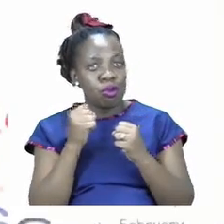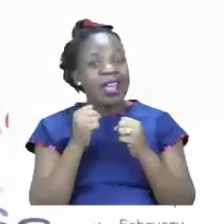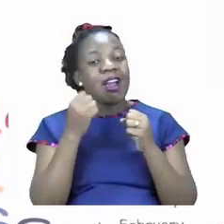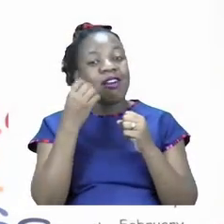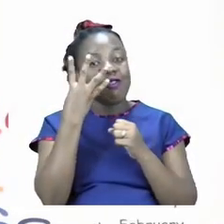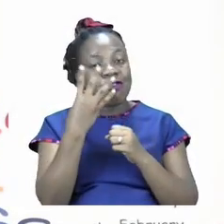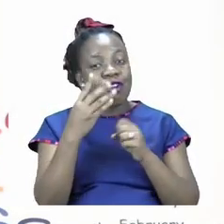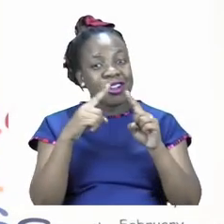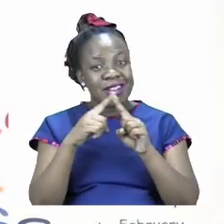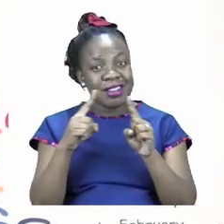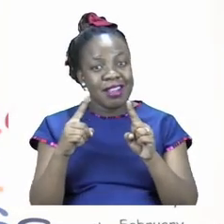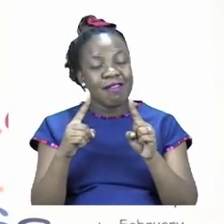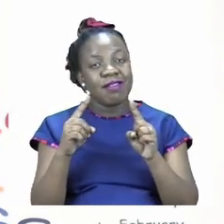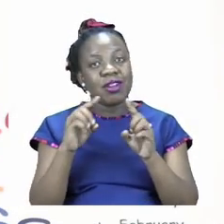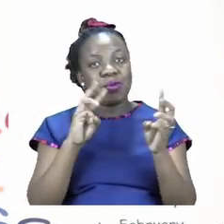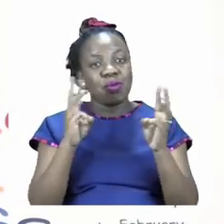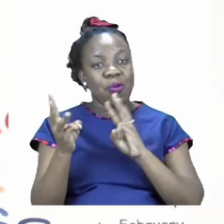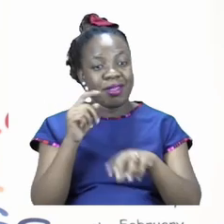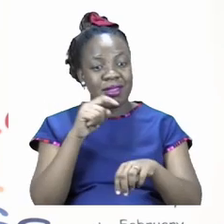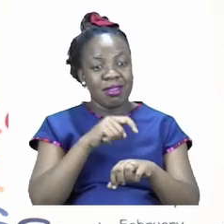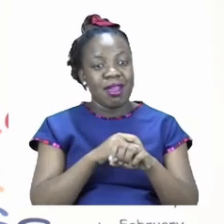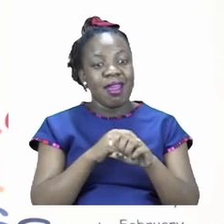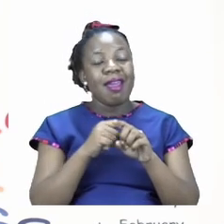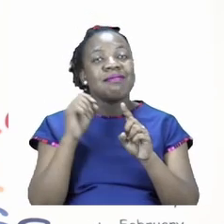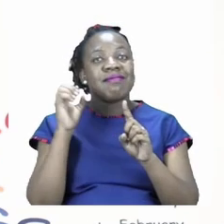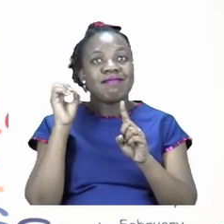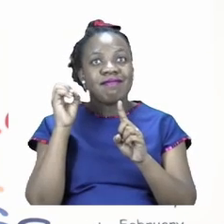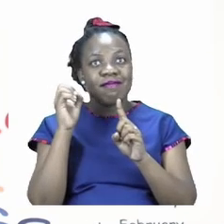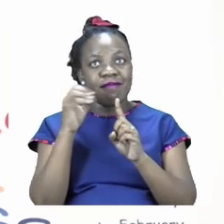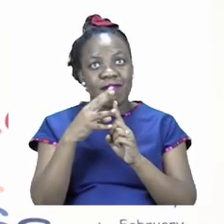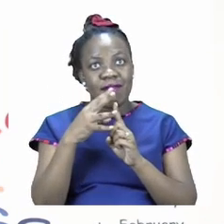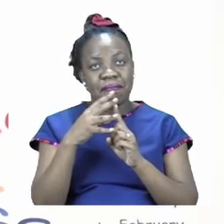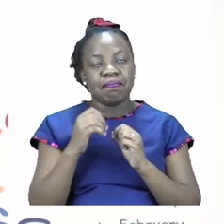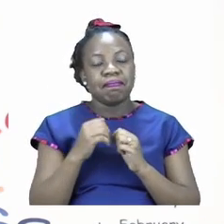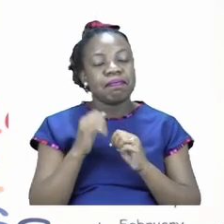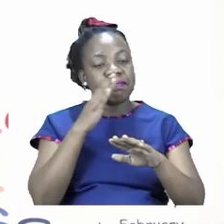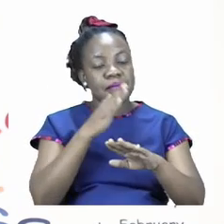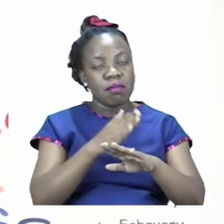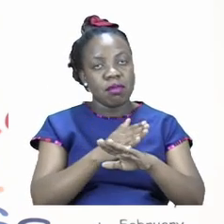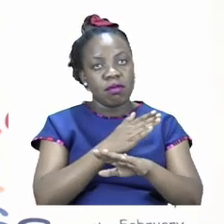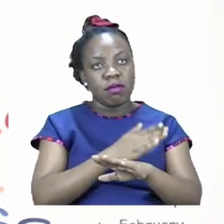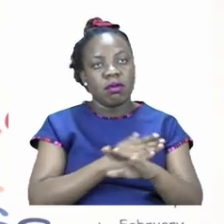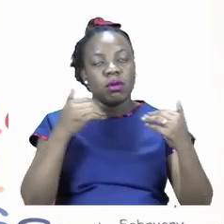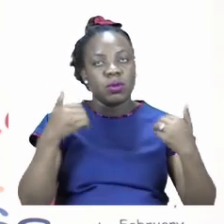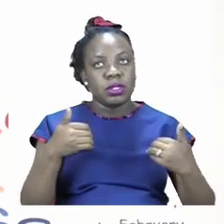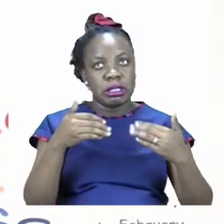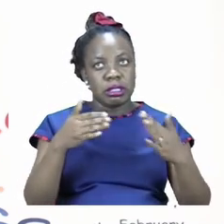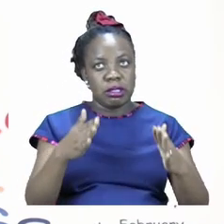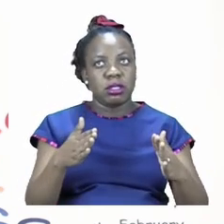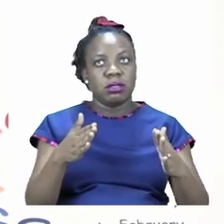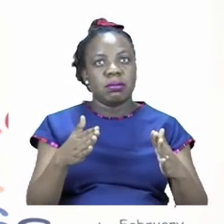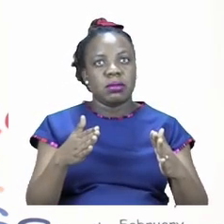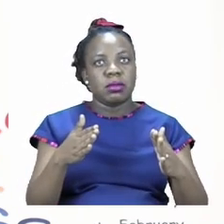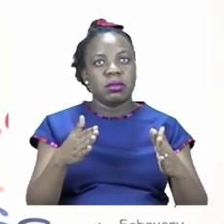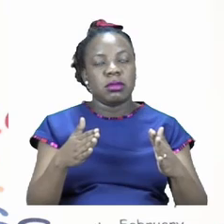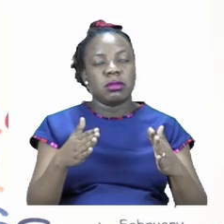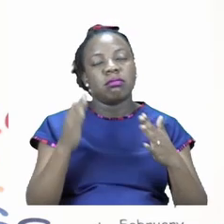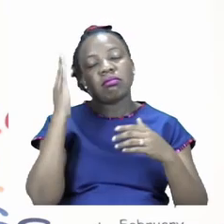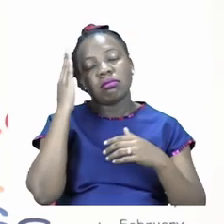effects of seasons. And before we get into any lessons, boys and girls, we know that we need